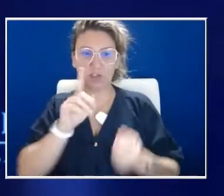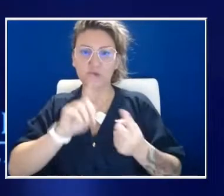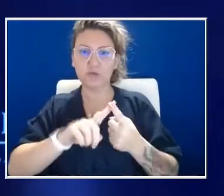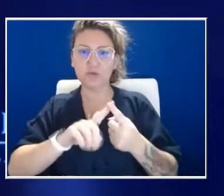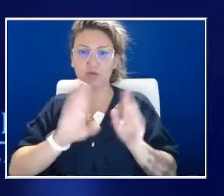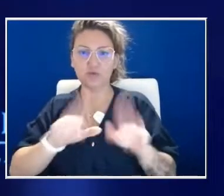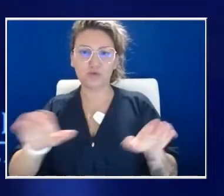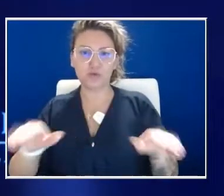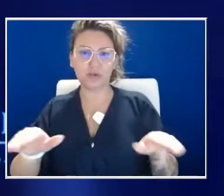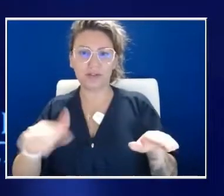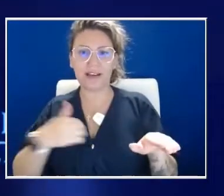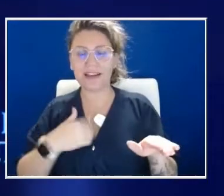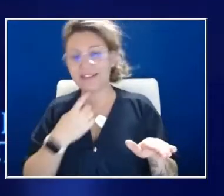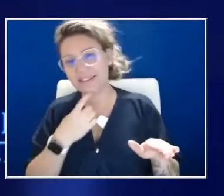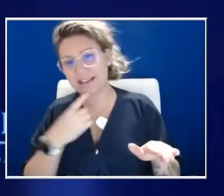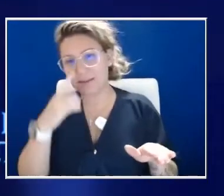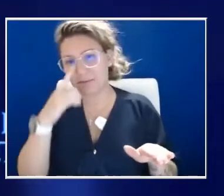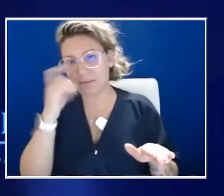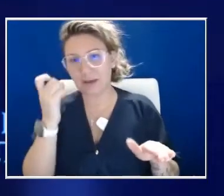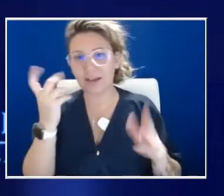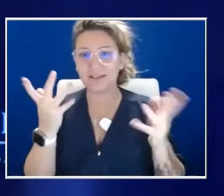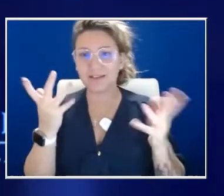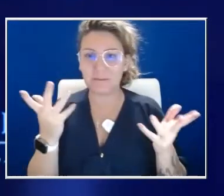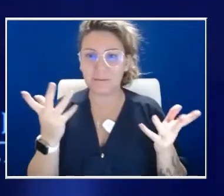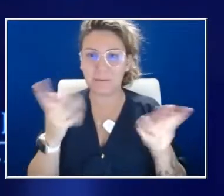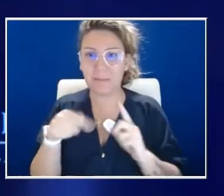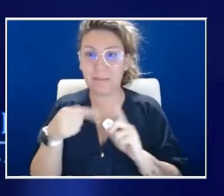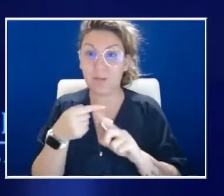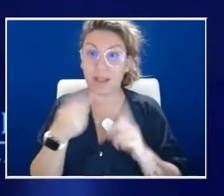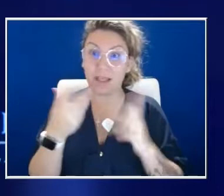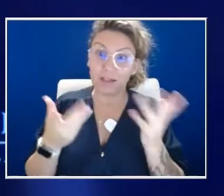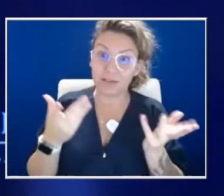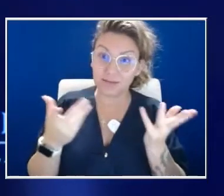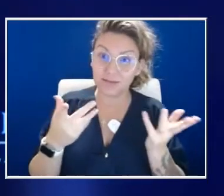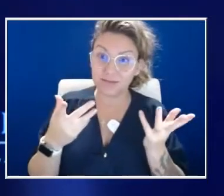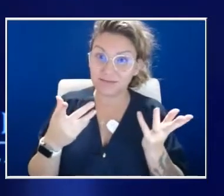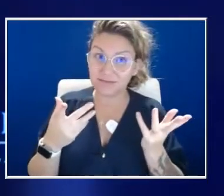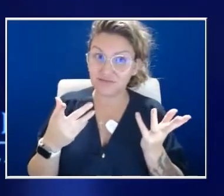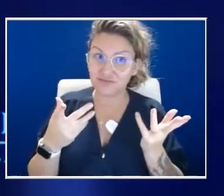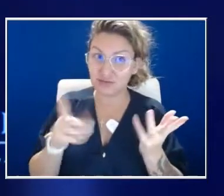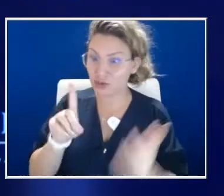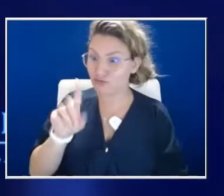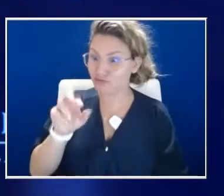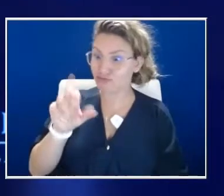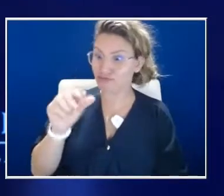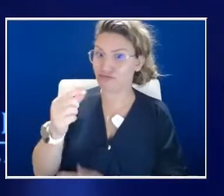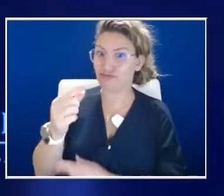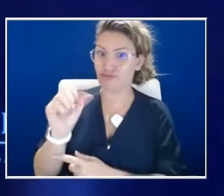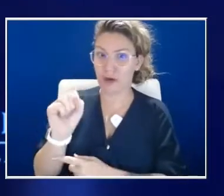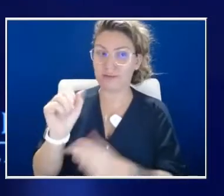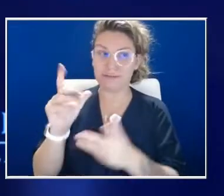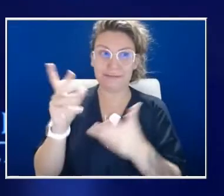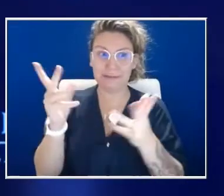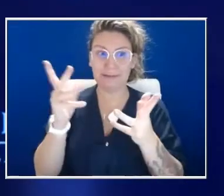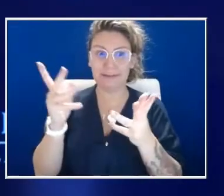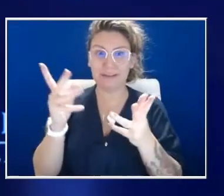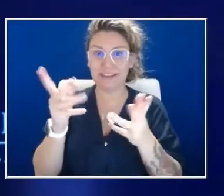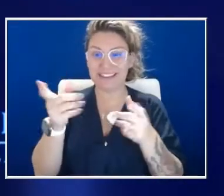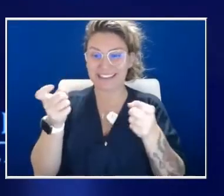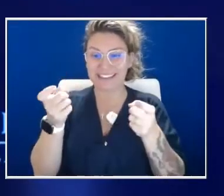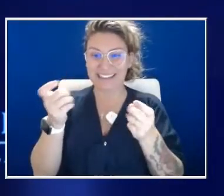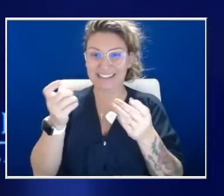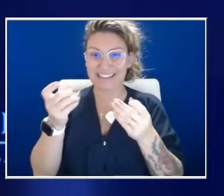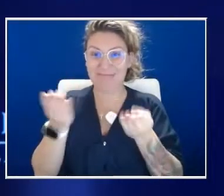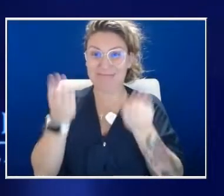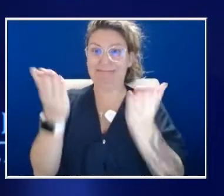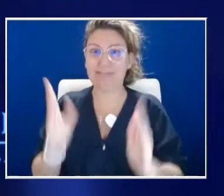say that because, well, when you look at what the drug dealers are doing, there's no financial incentive for that, and I think there has been